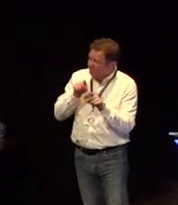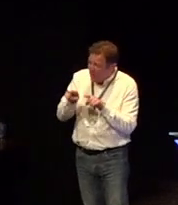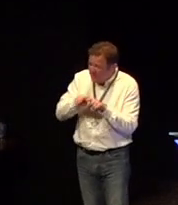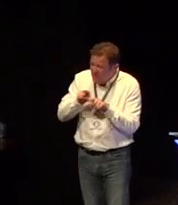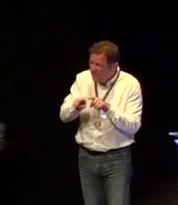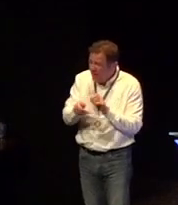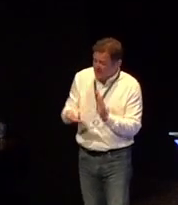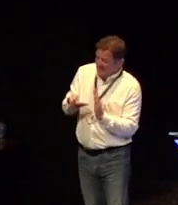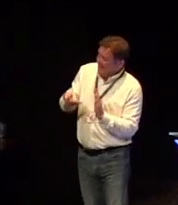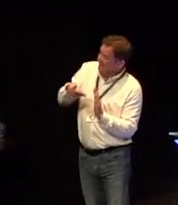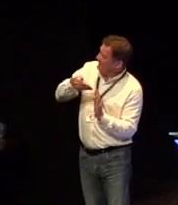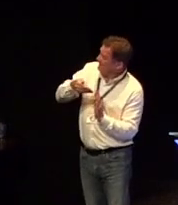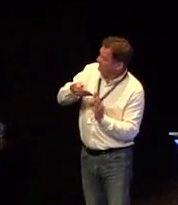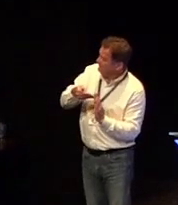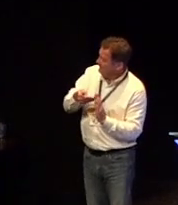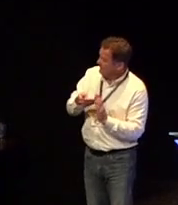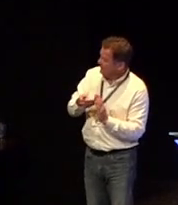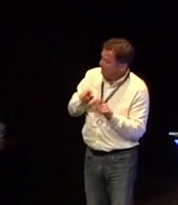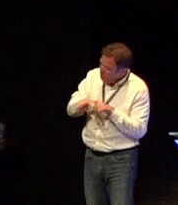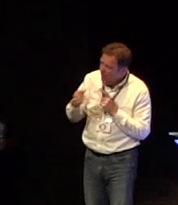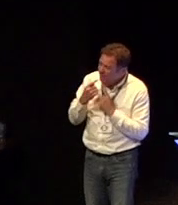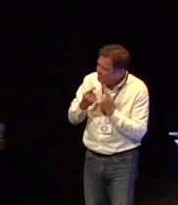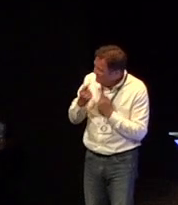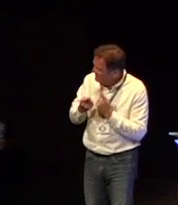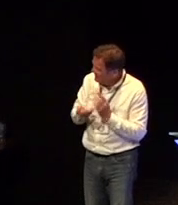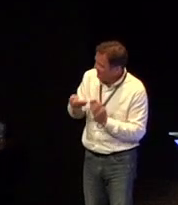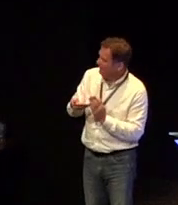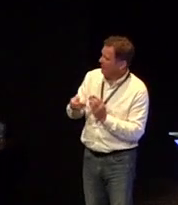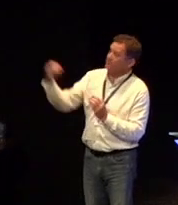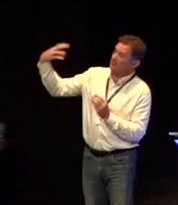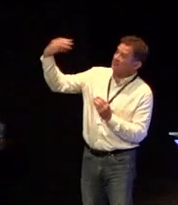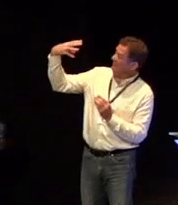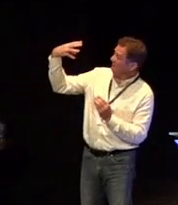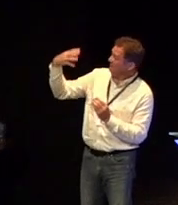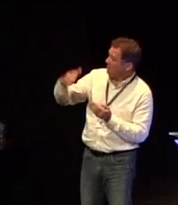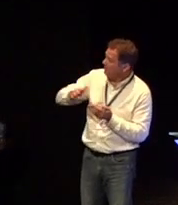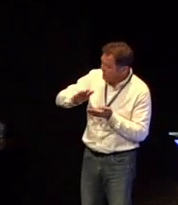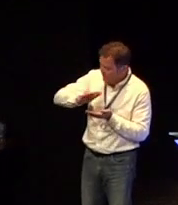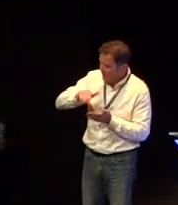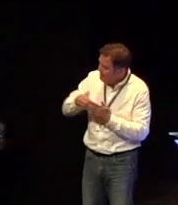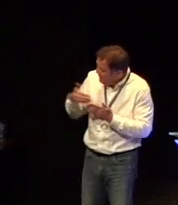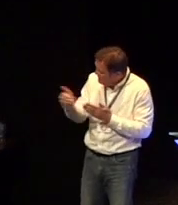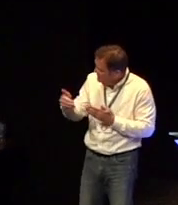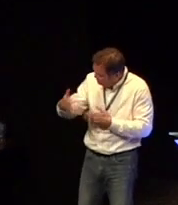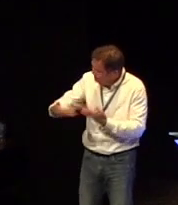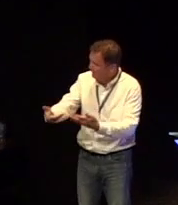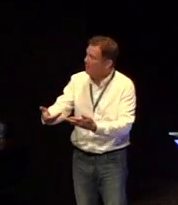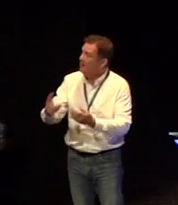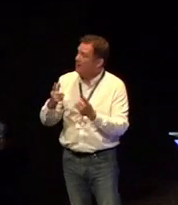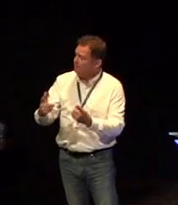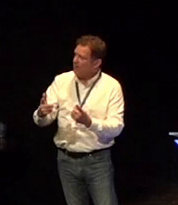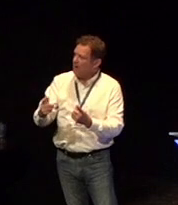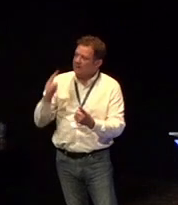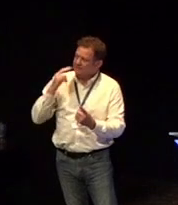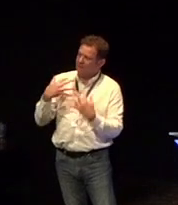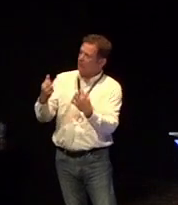In terms of when you're creating theatre, you may have high ambitions, they may be very information heavy, things like that,